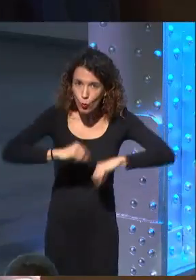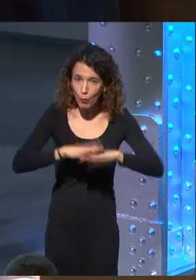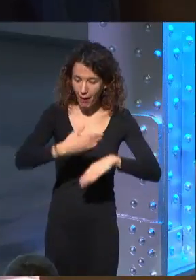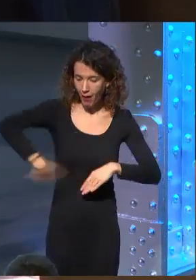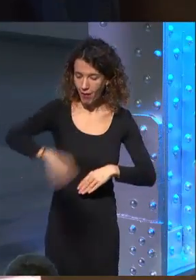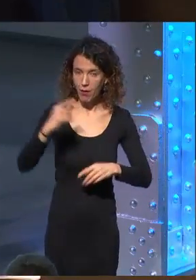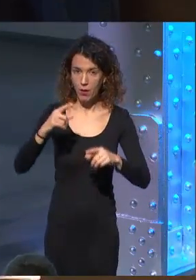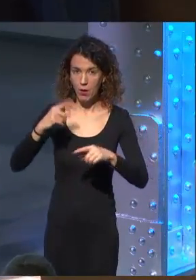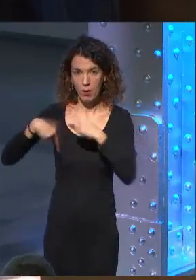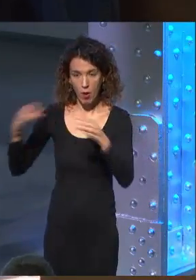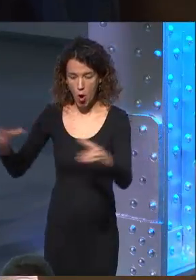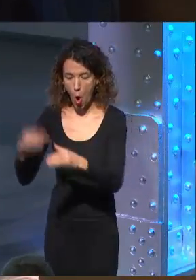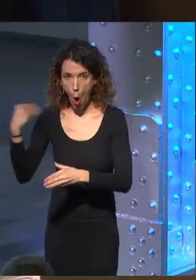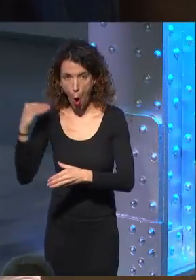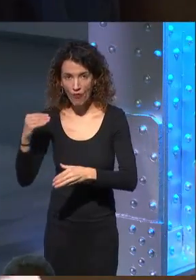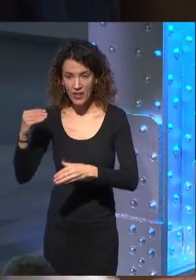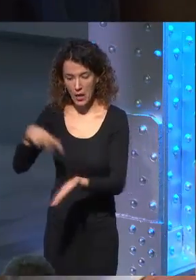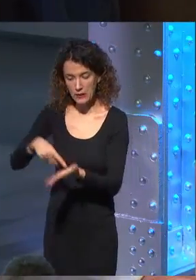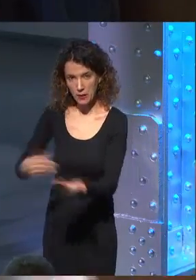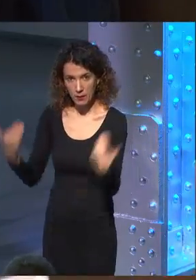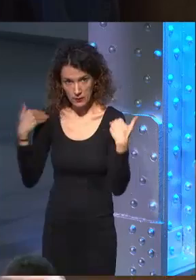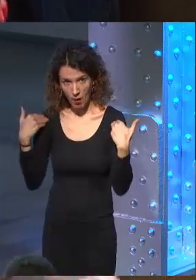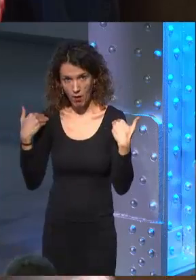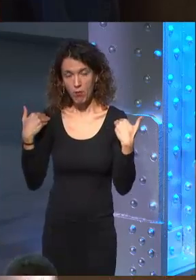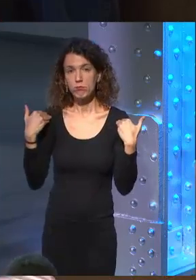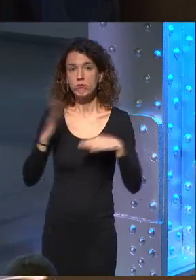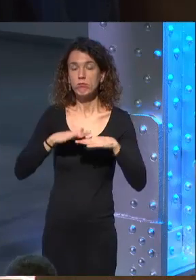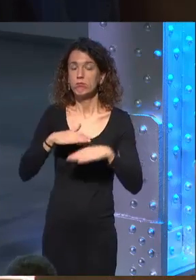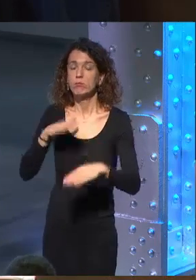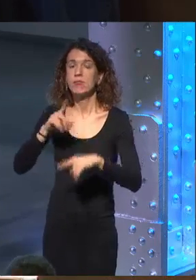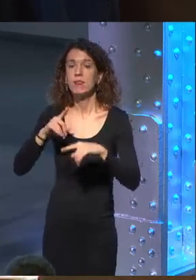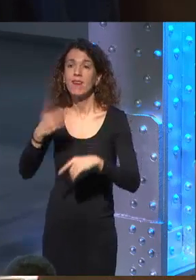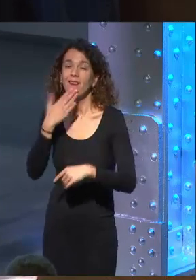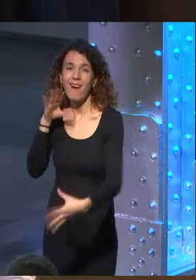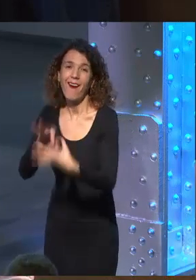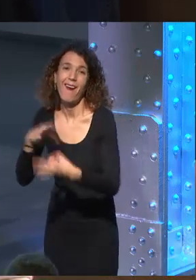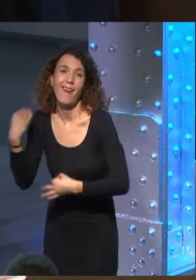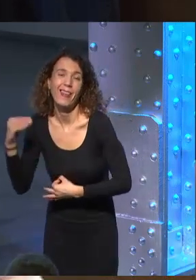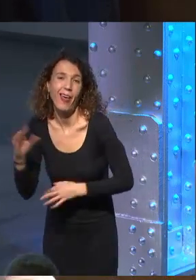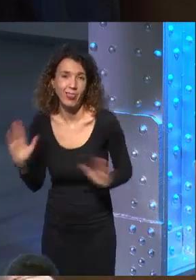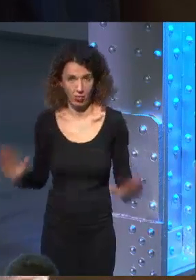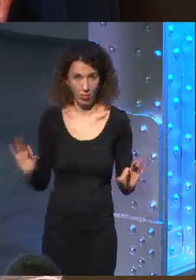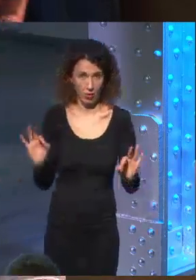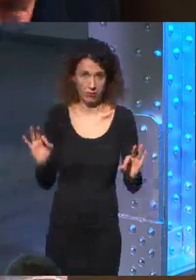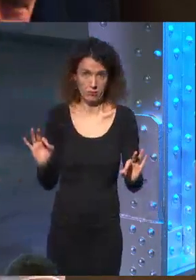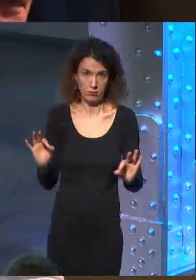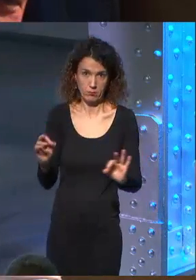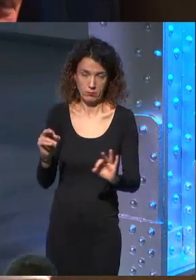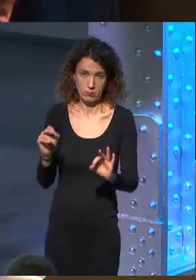I try to assume as an adult to the ones that come after me. We should ask them for